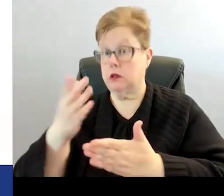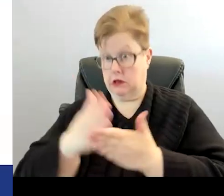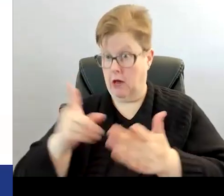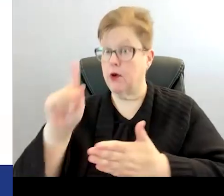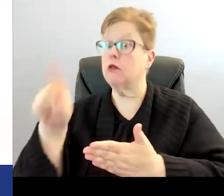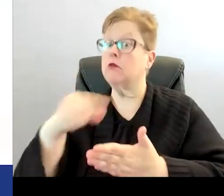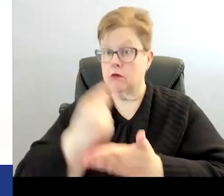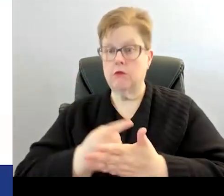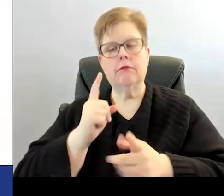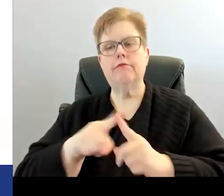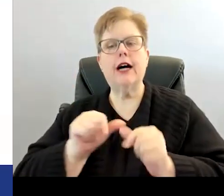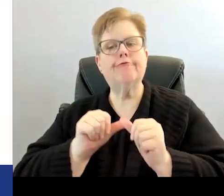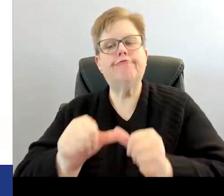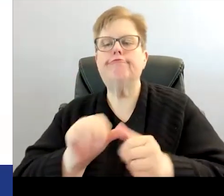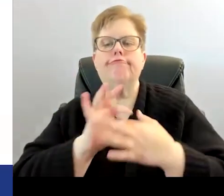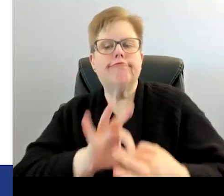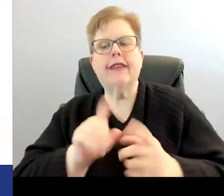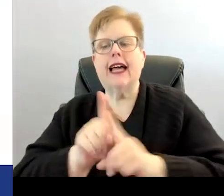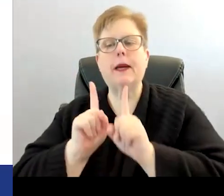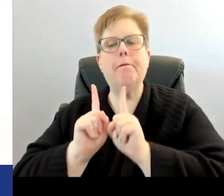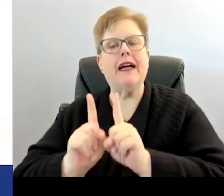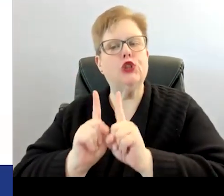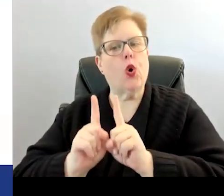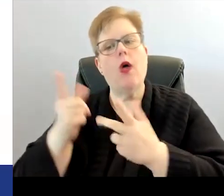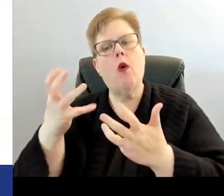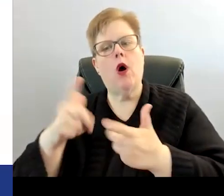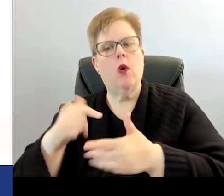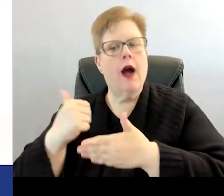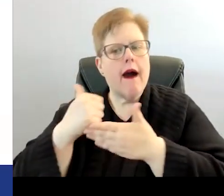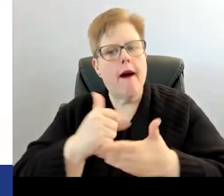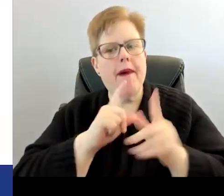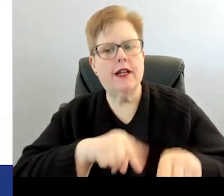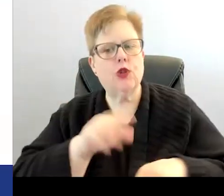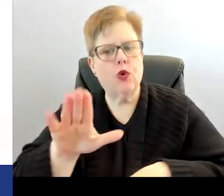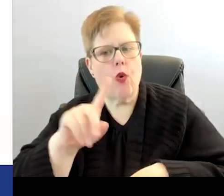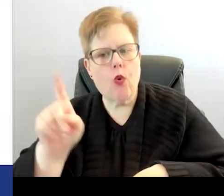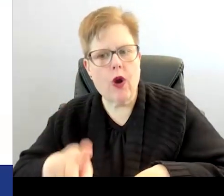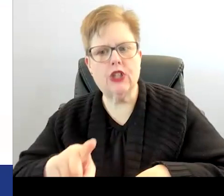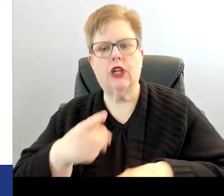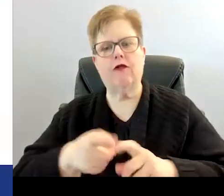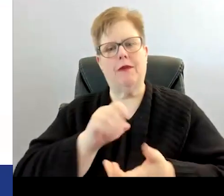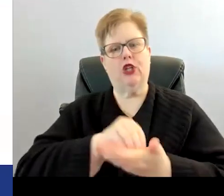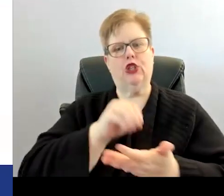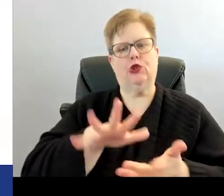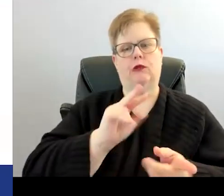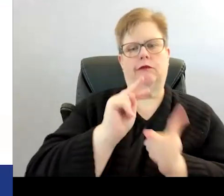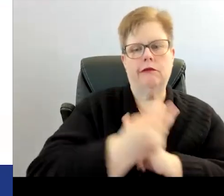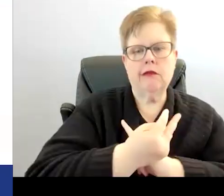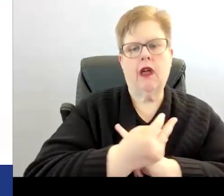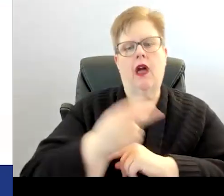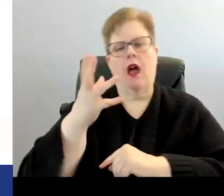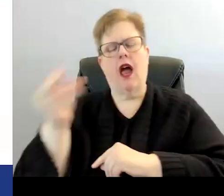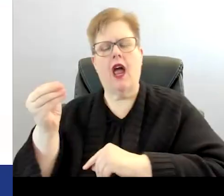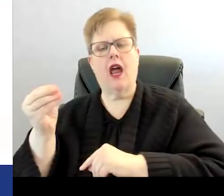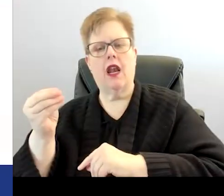and maintained their connection as a mentor because they want to be able to help answer questions from the student's perspective and also from